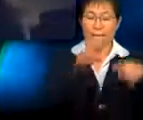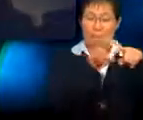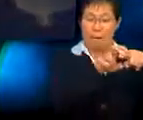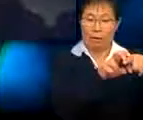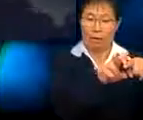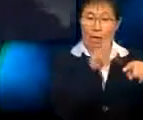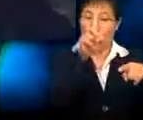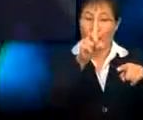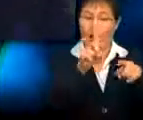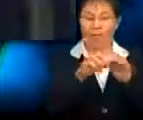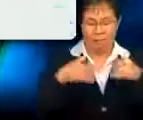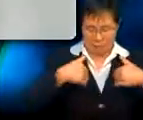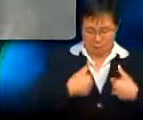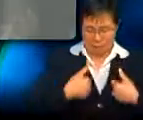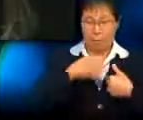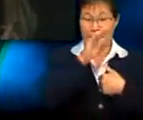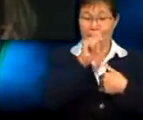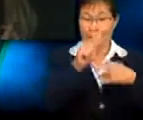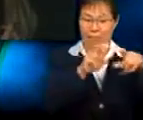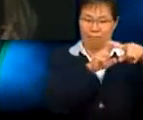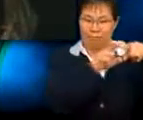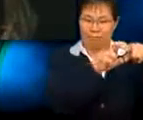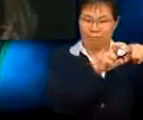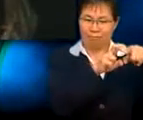The bat is one such animal.